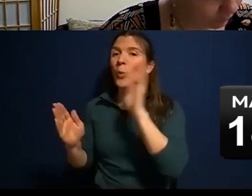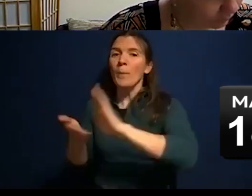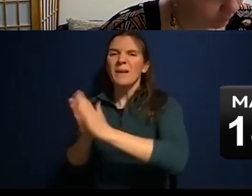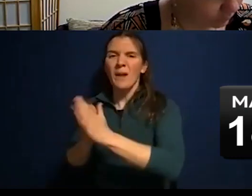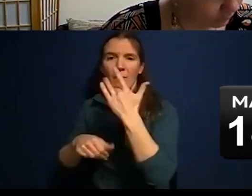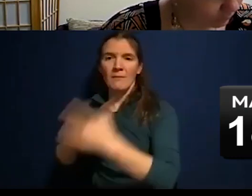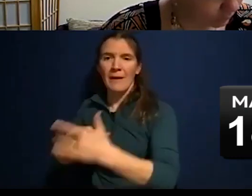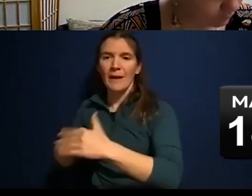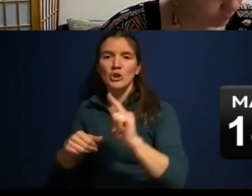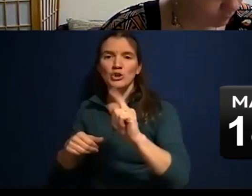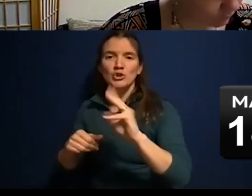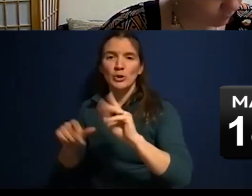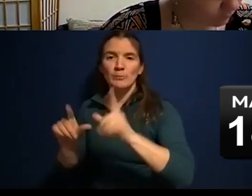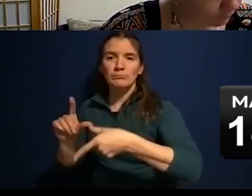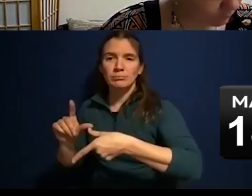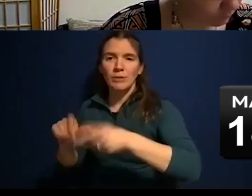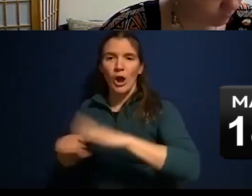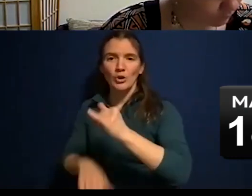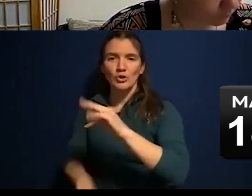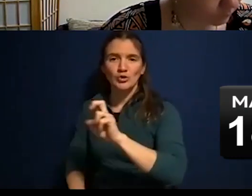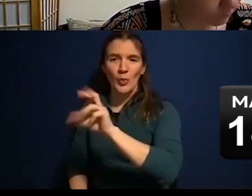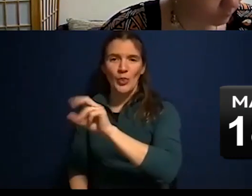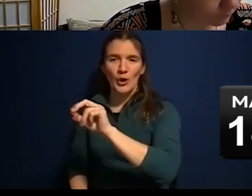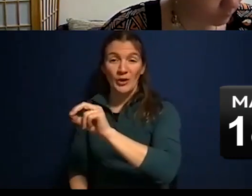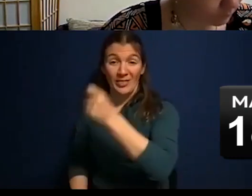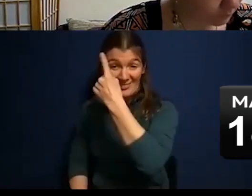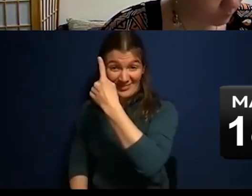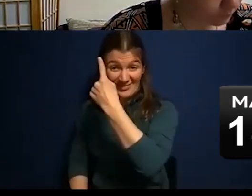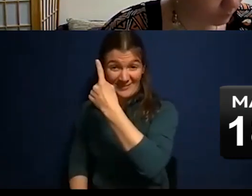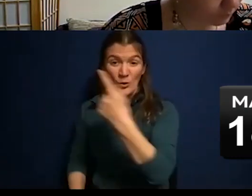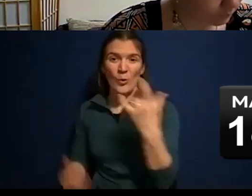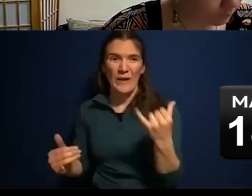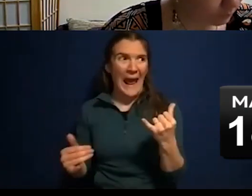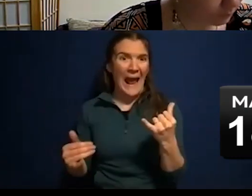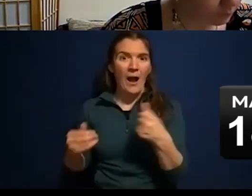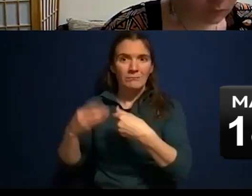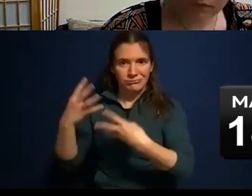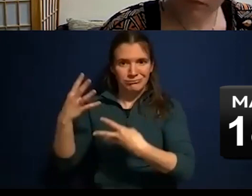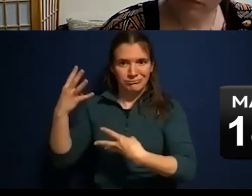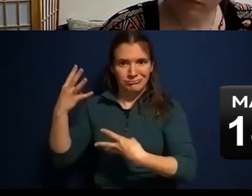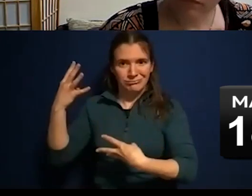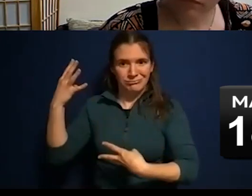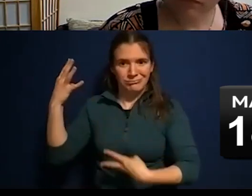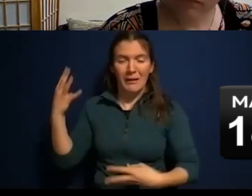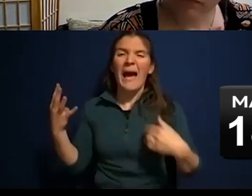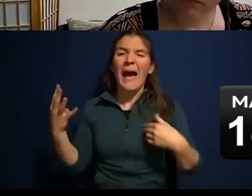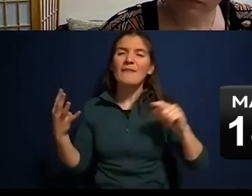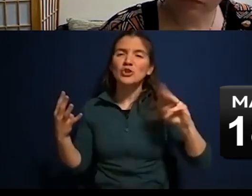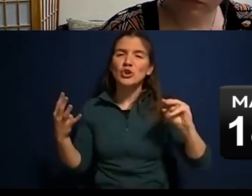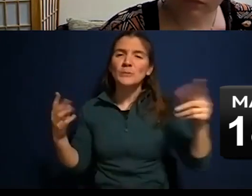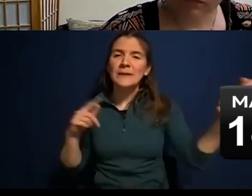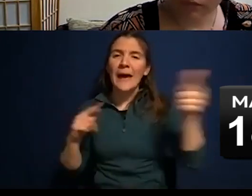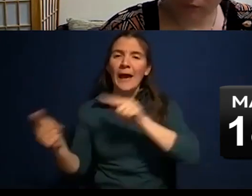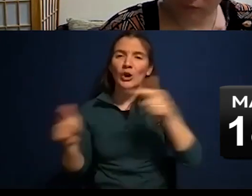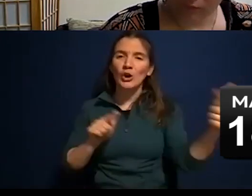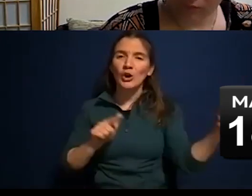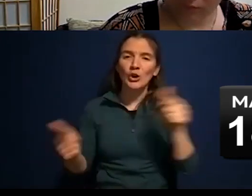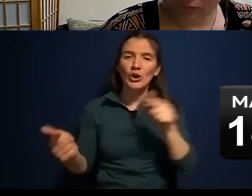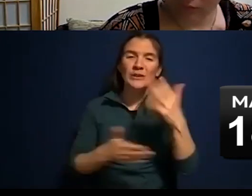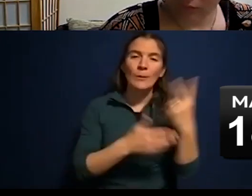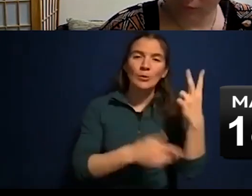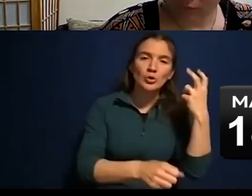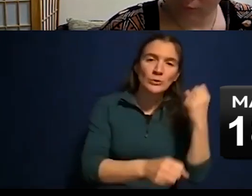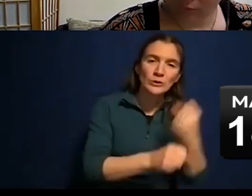become vacant on June 30th at the end of the fiscal year. And so because we have staggered terms and there's always some seats that are expiring at the